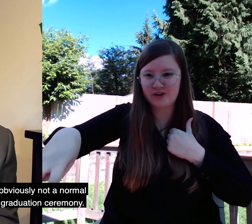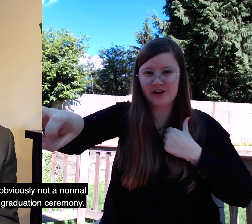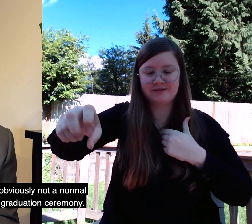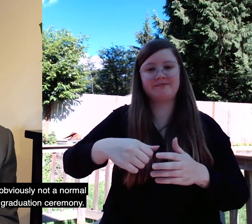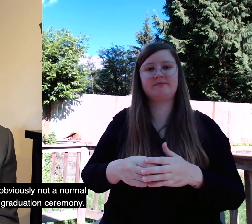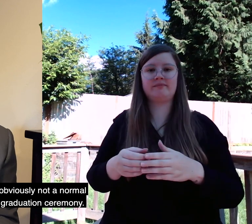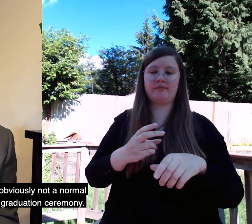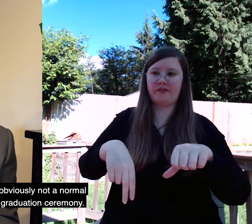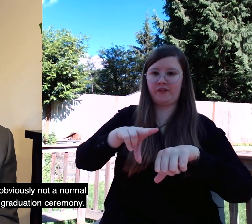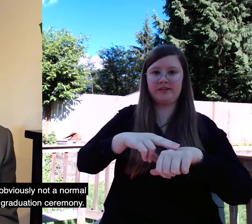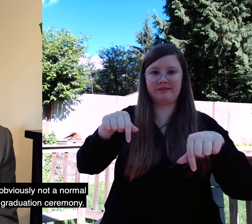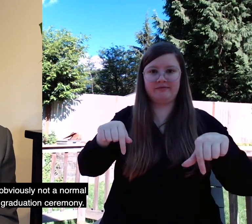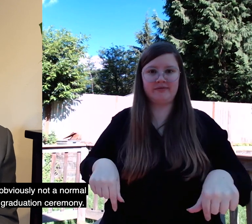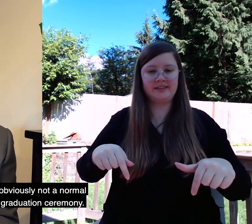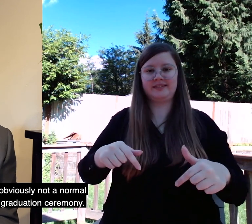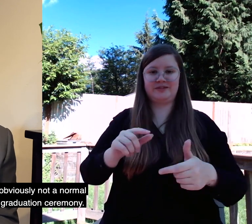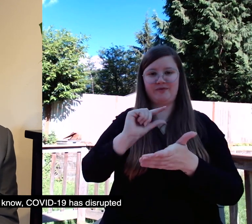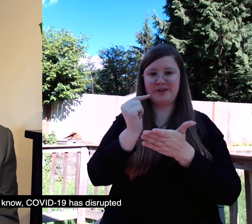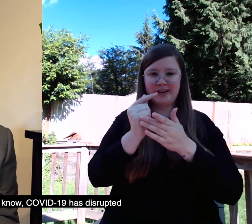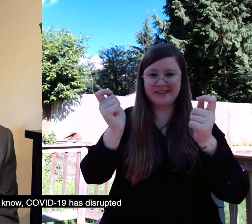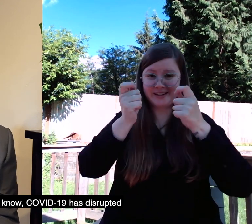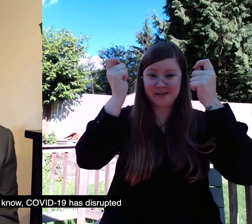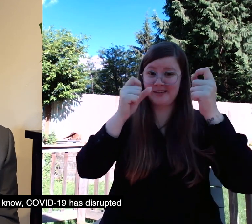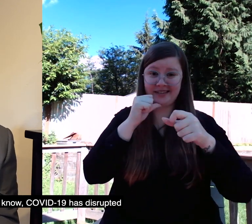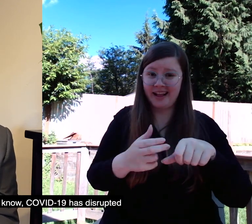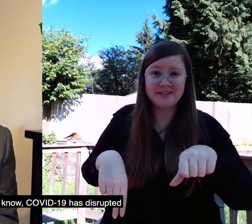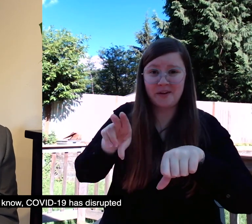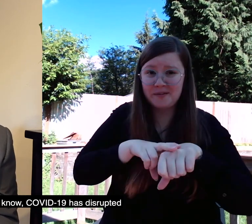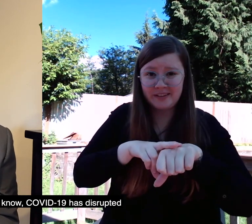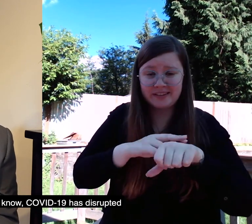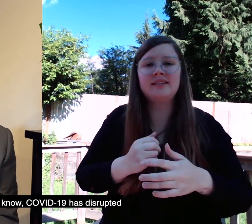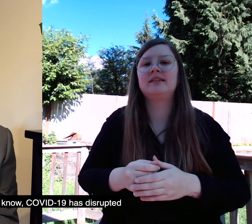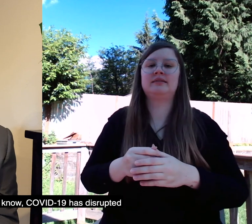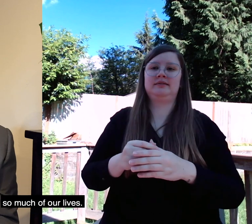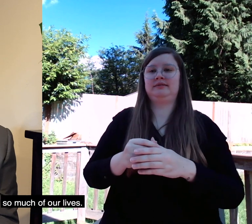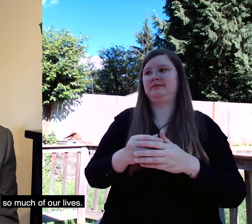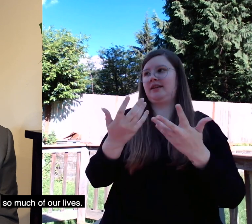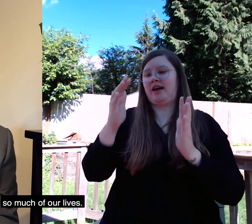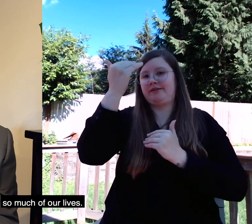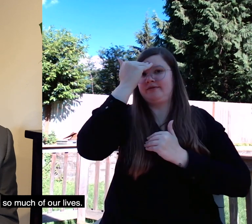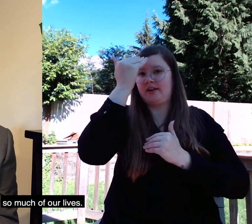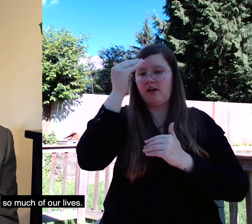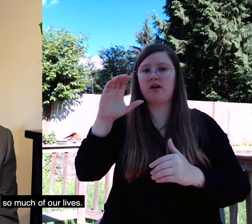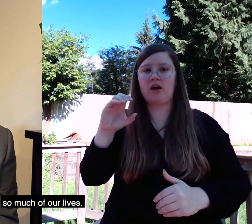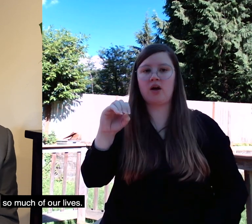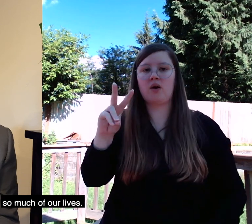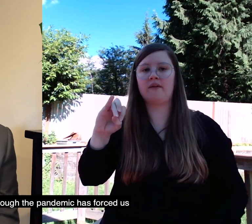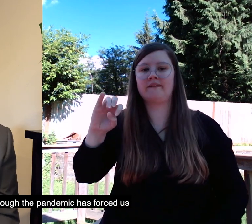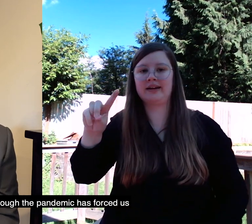is obviously not a normal graduation ceremony. As we all know, COVID-19 has disrupted so much of our